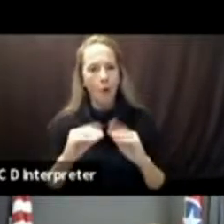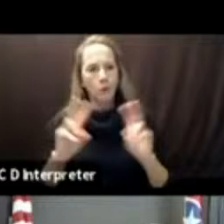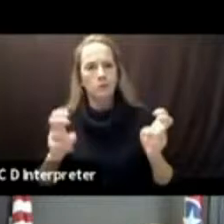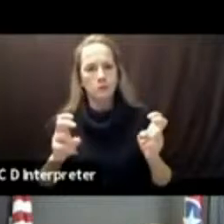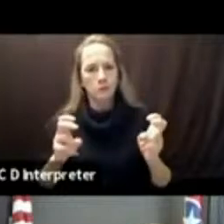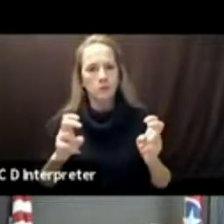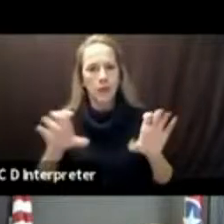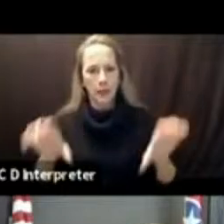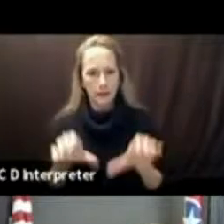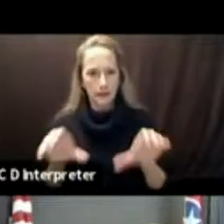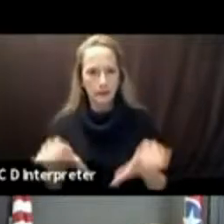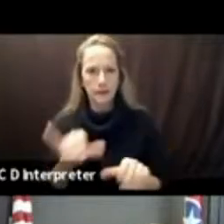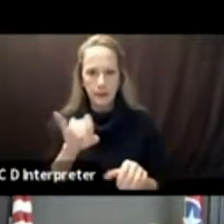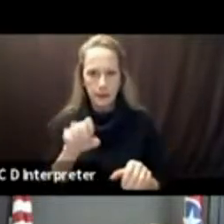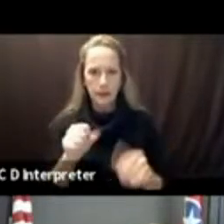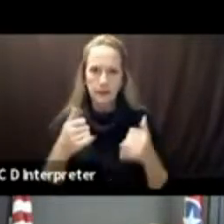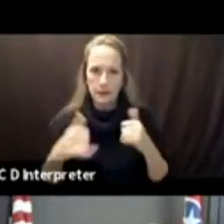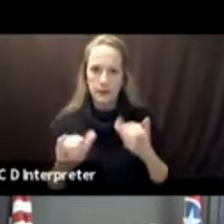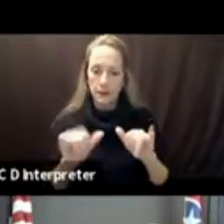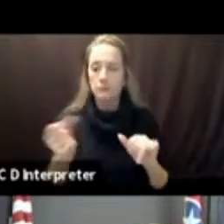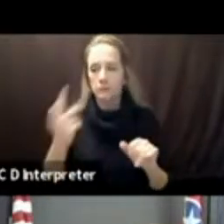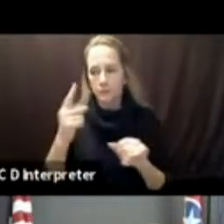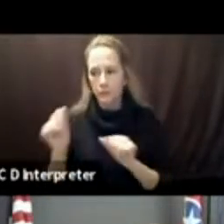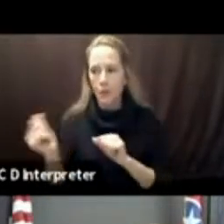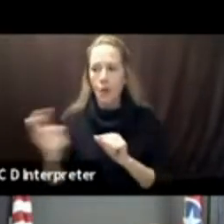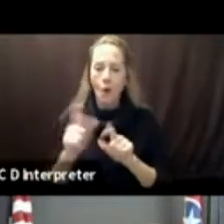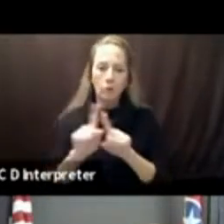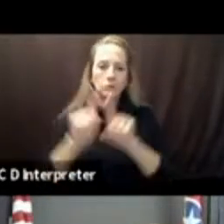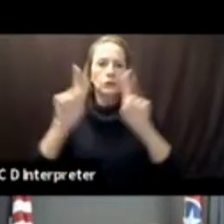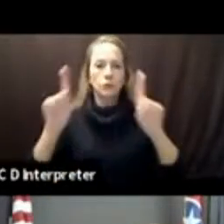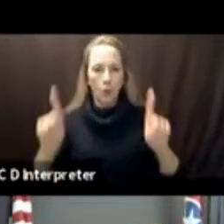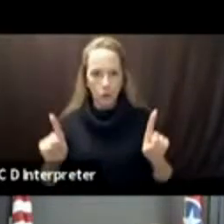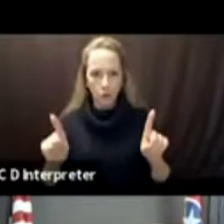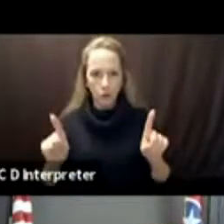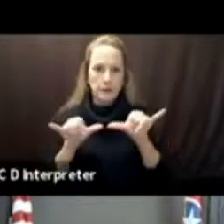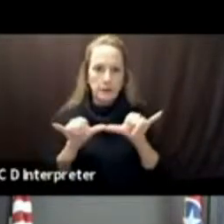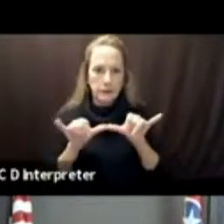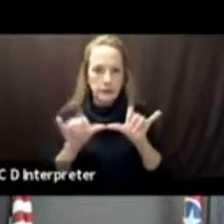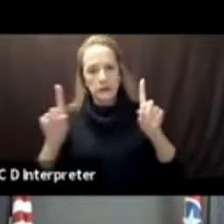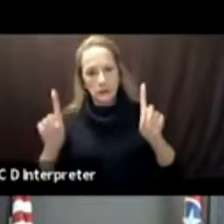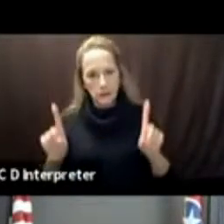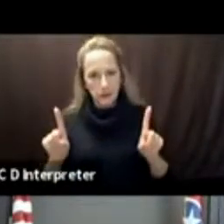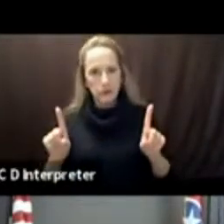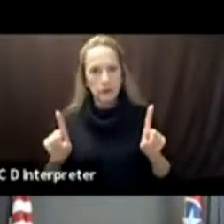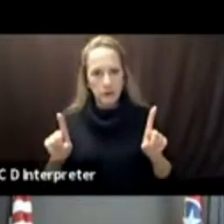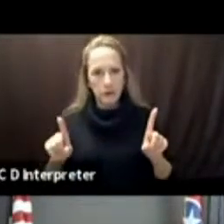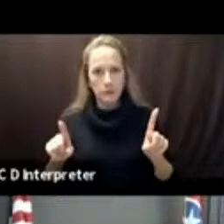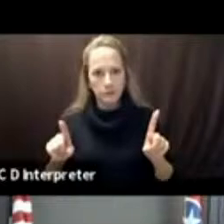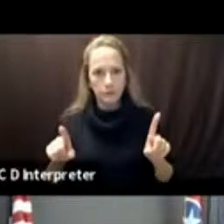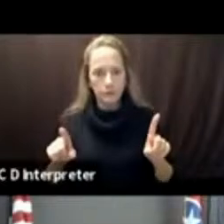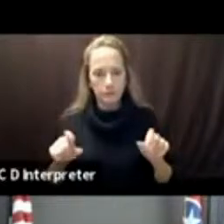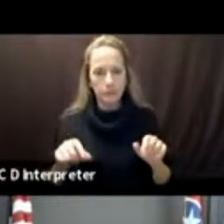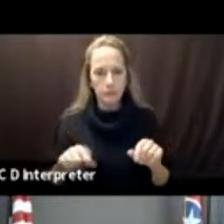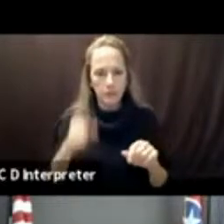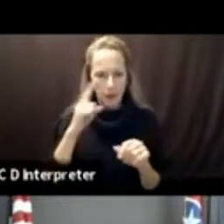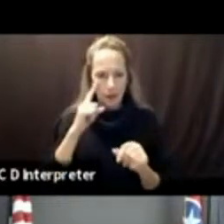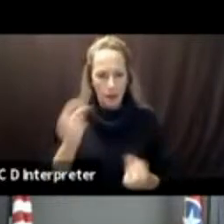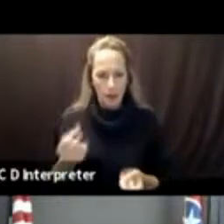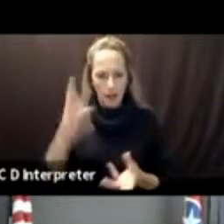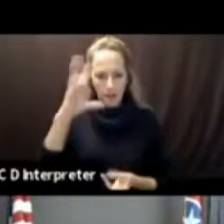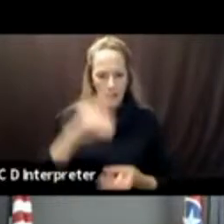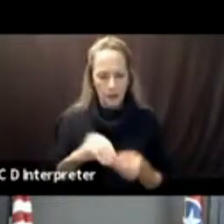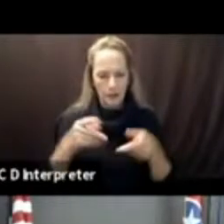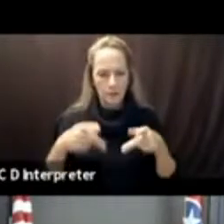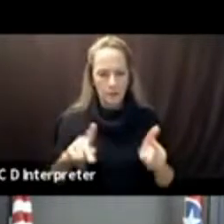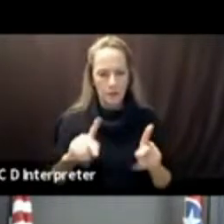but everybody have to be socially distanced. And I think the number of people that can come